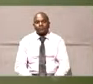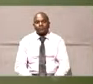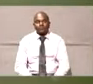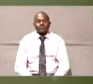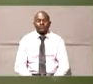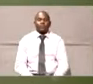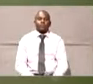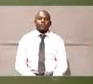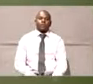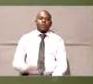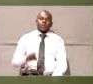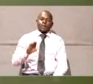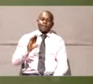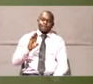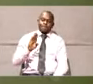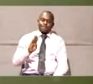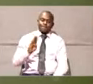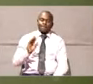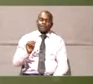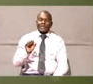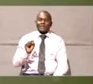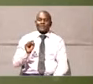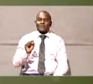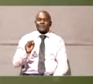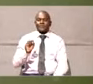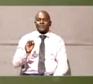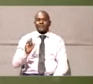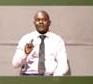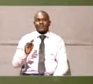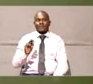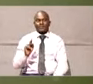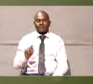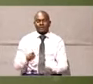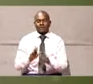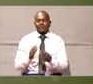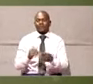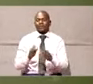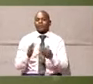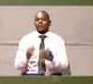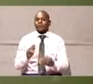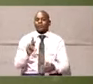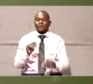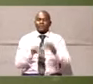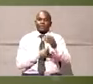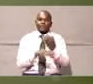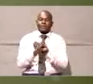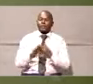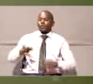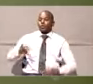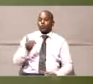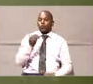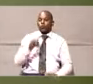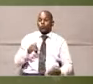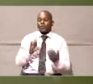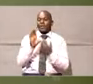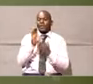Now, Lodonga Basilica is a beautiful brick and mortar church in Kerwa sub-county Yumbe district. It